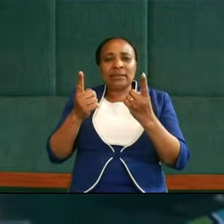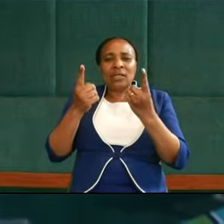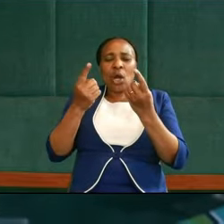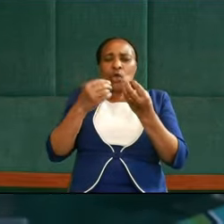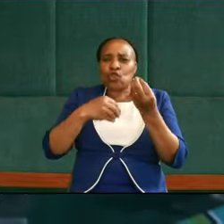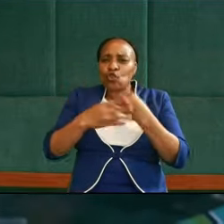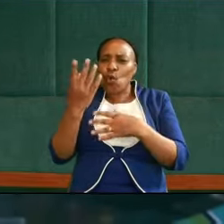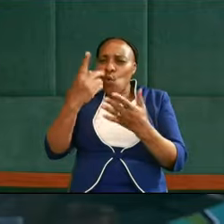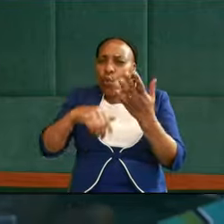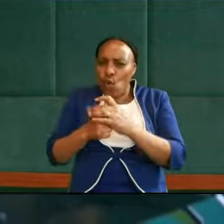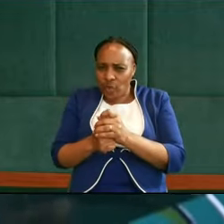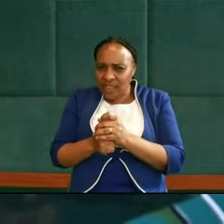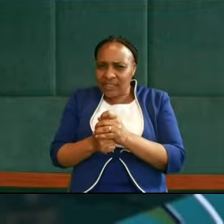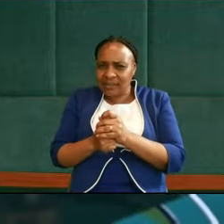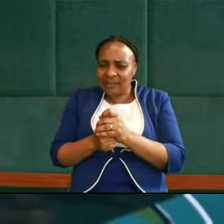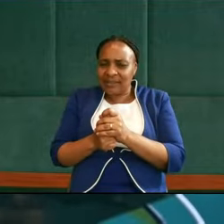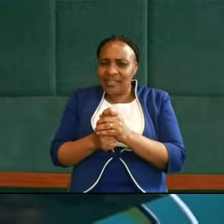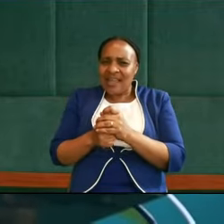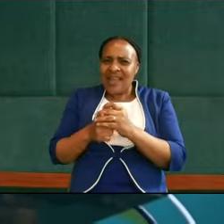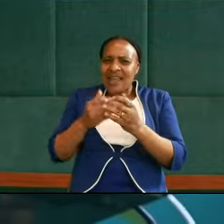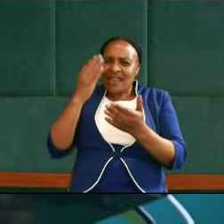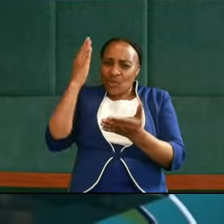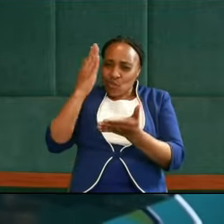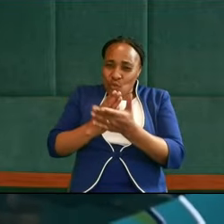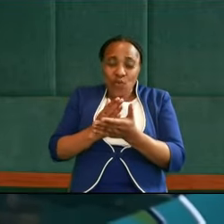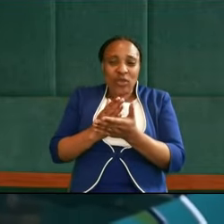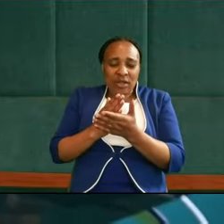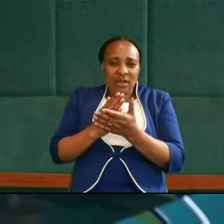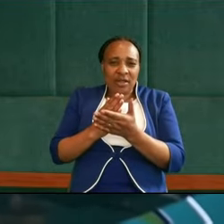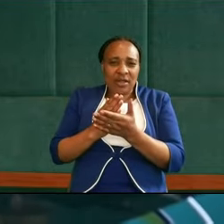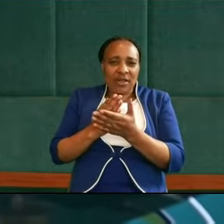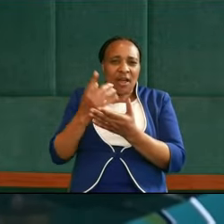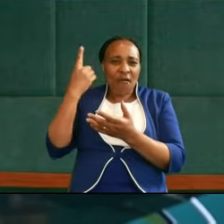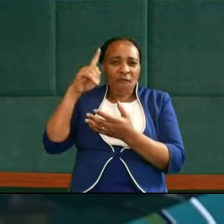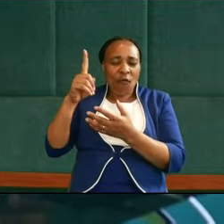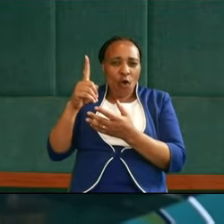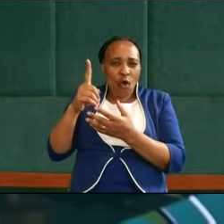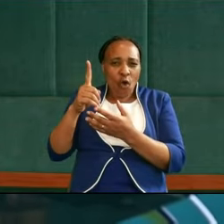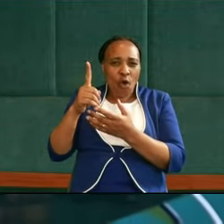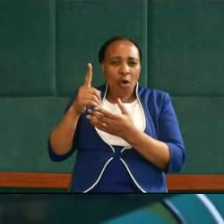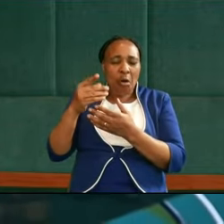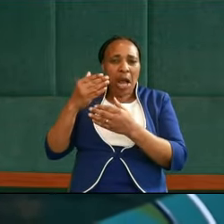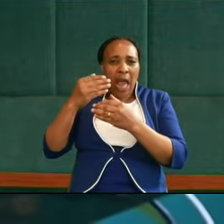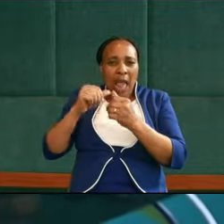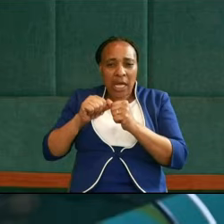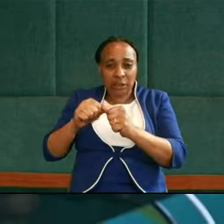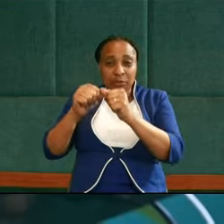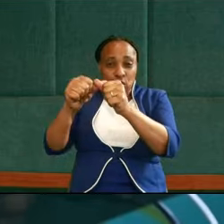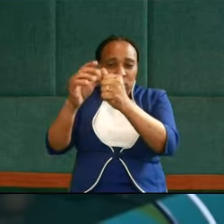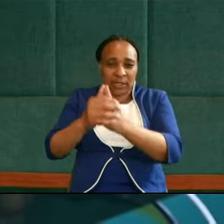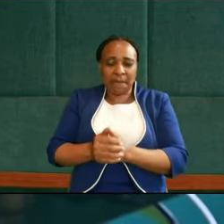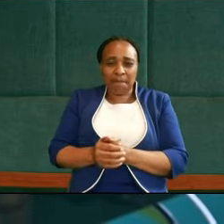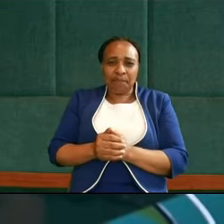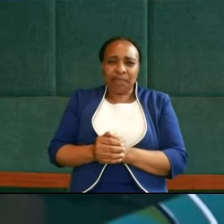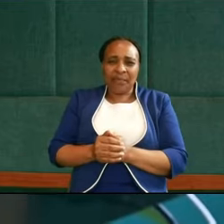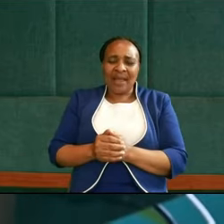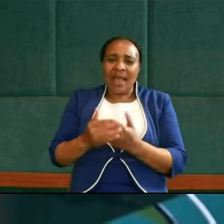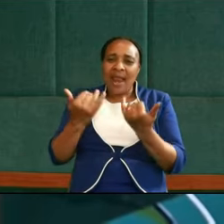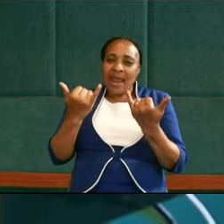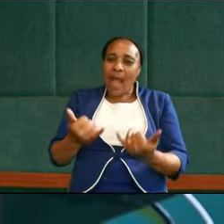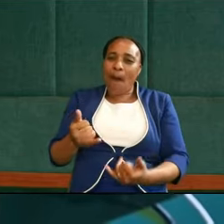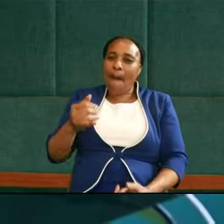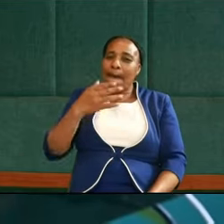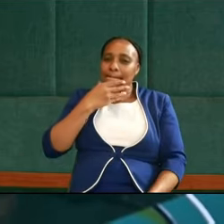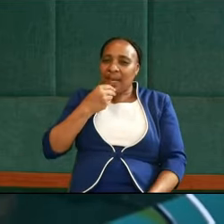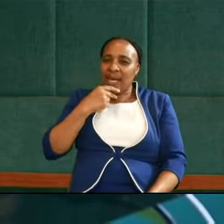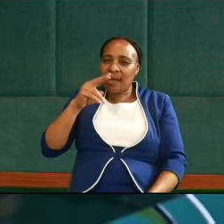sellout is when we sell out the truth for expediency. Naboth says, I will not do